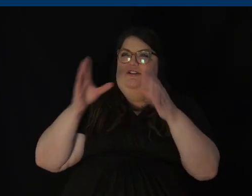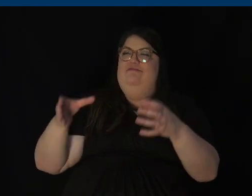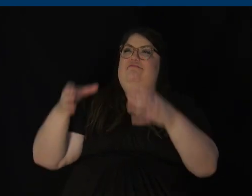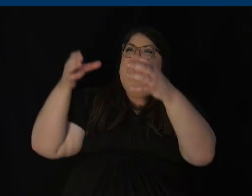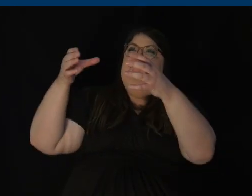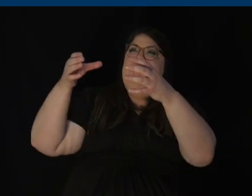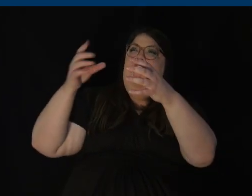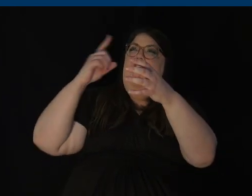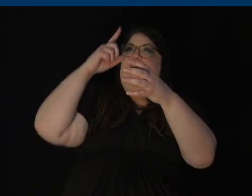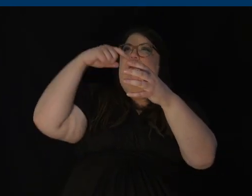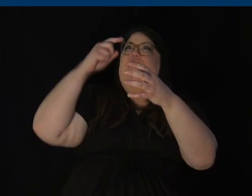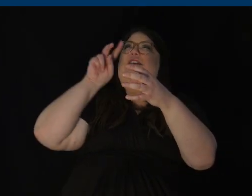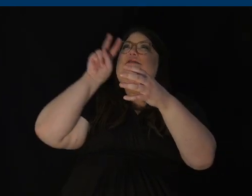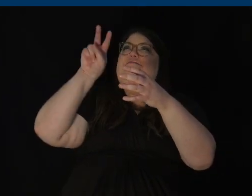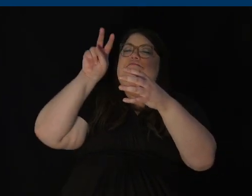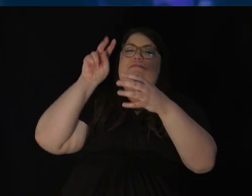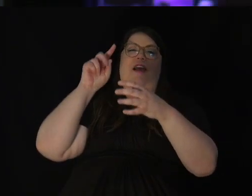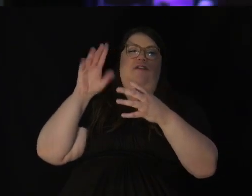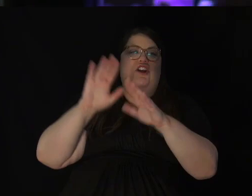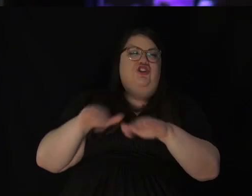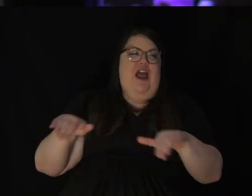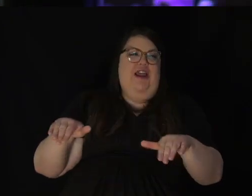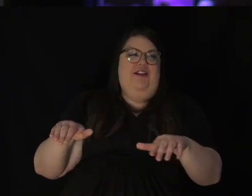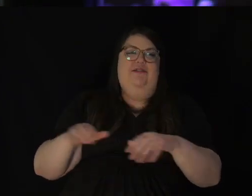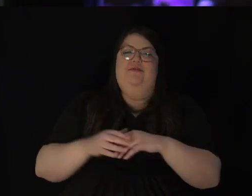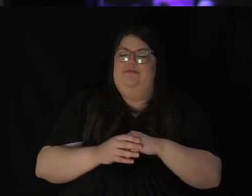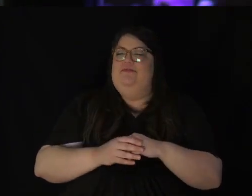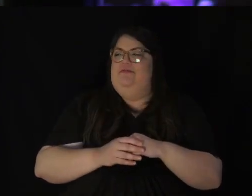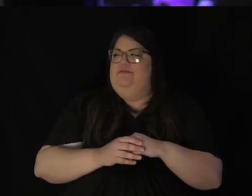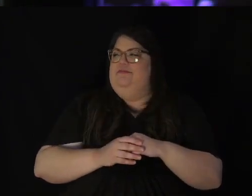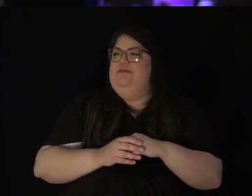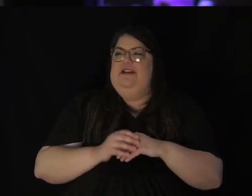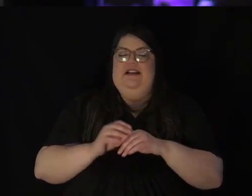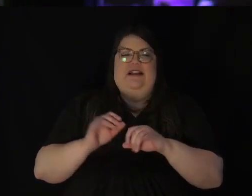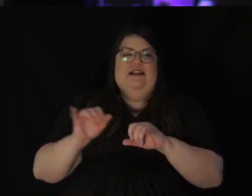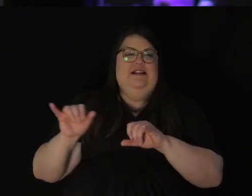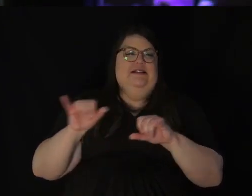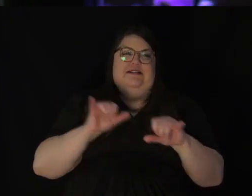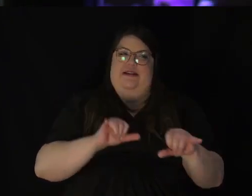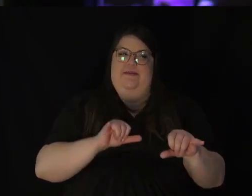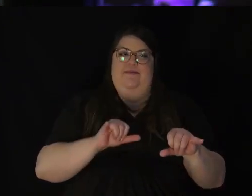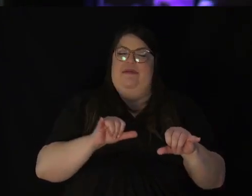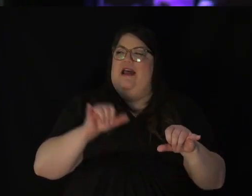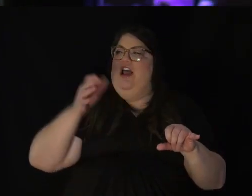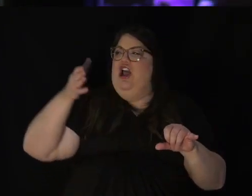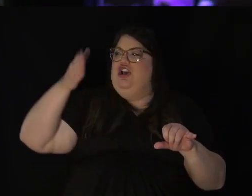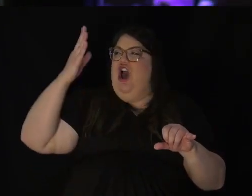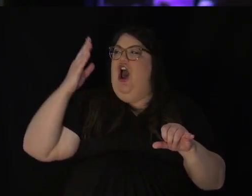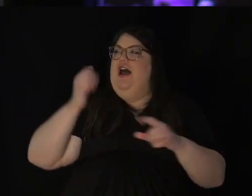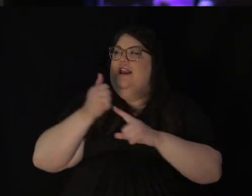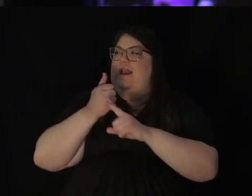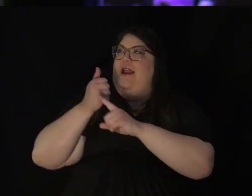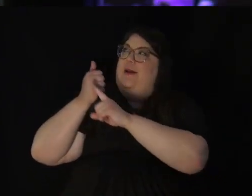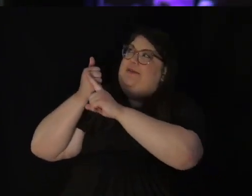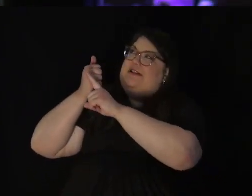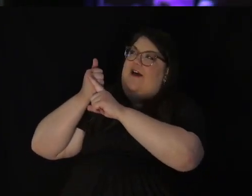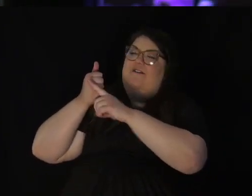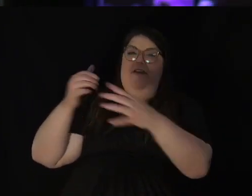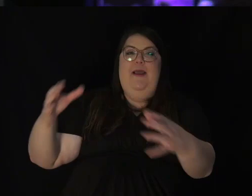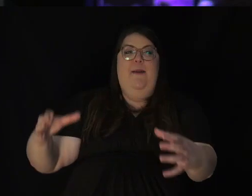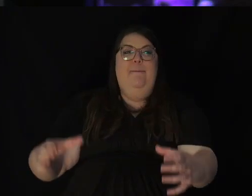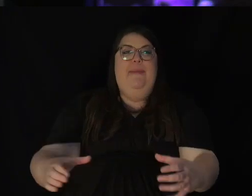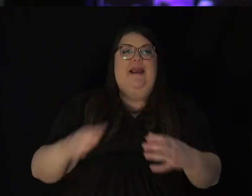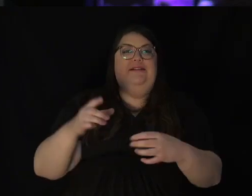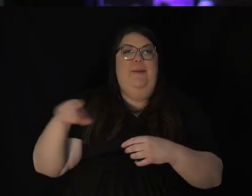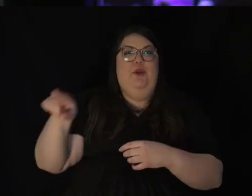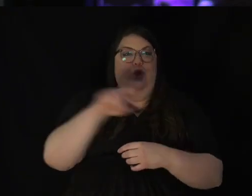right on the face of that child. It's as if God himself picks you up and